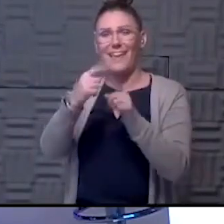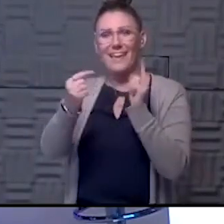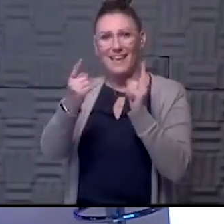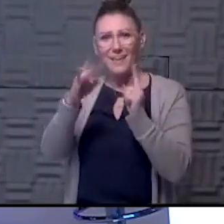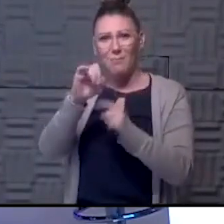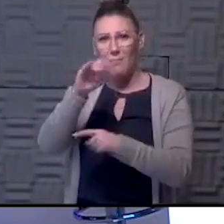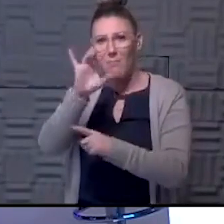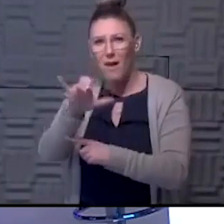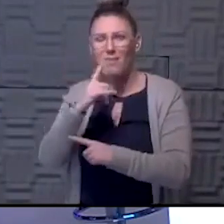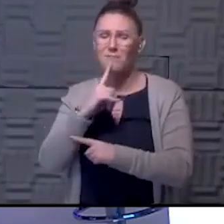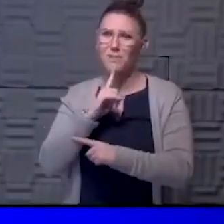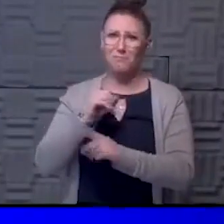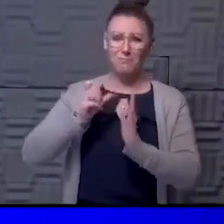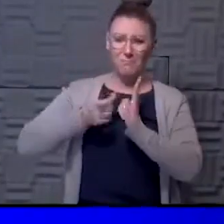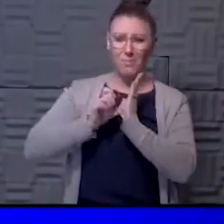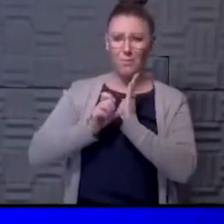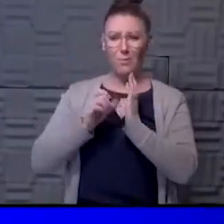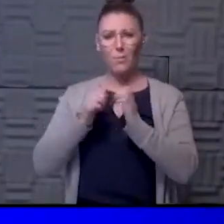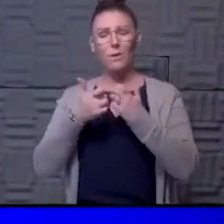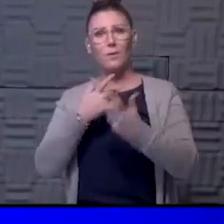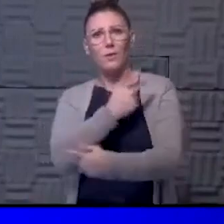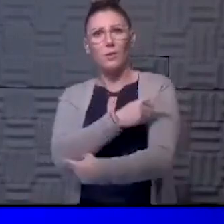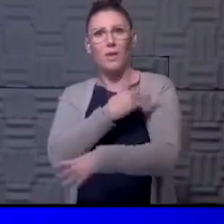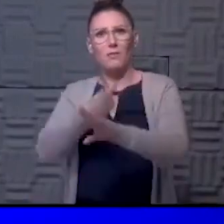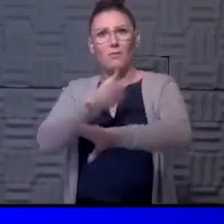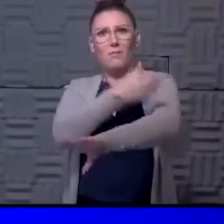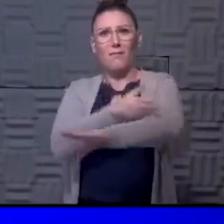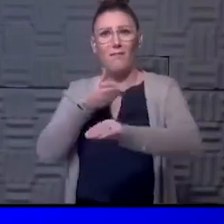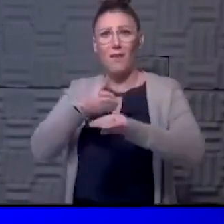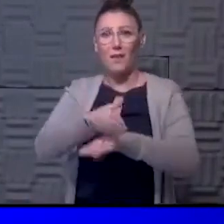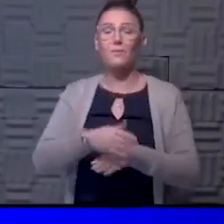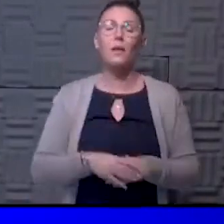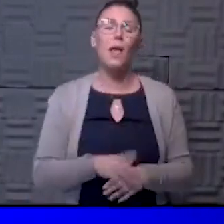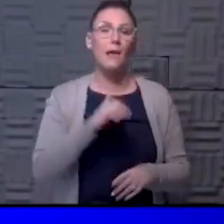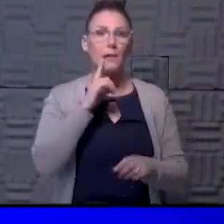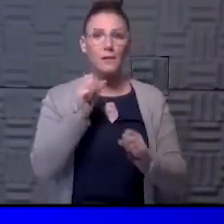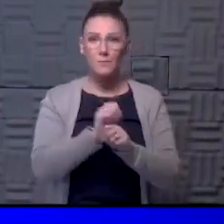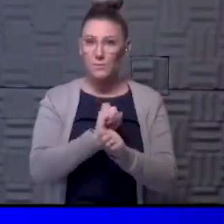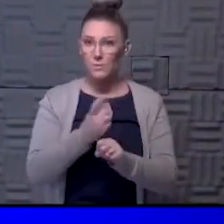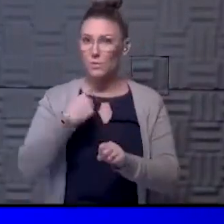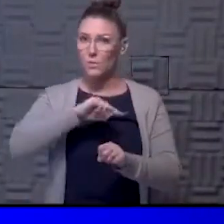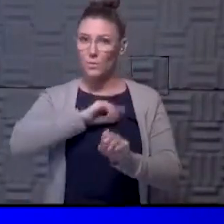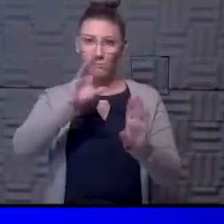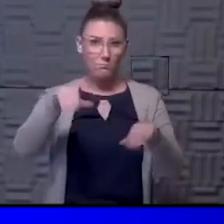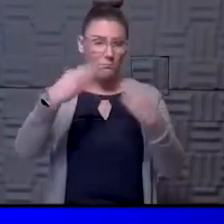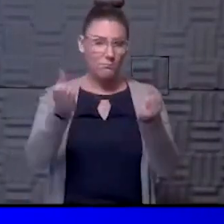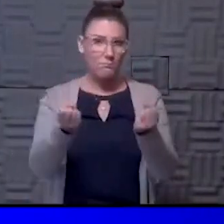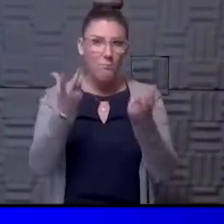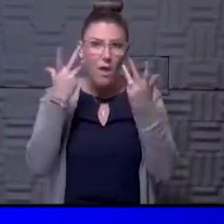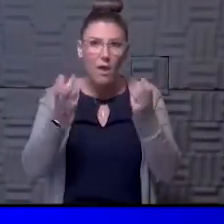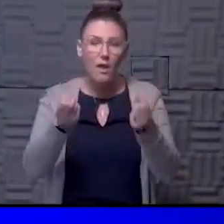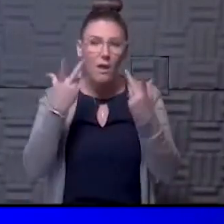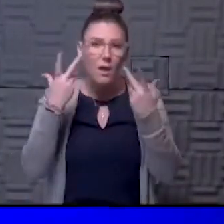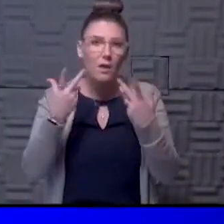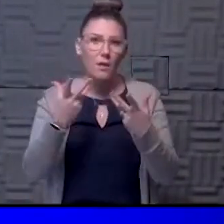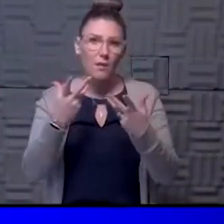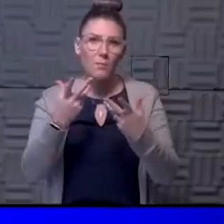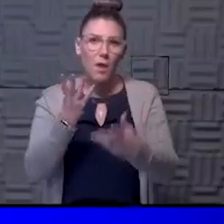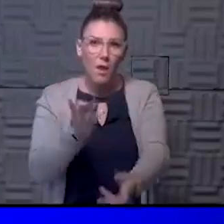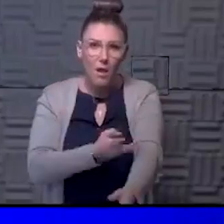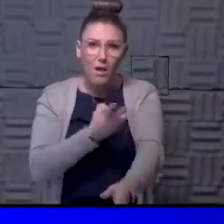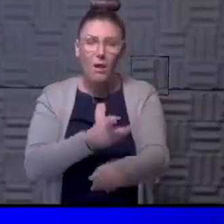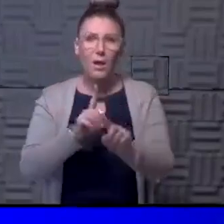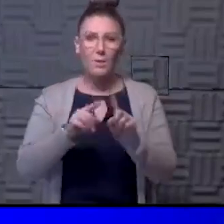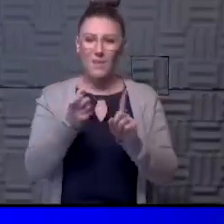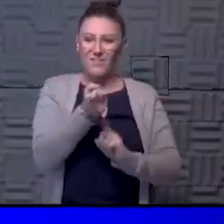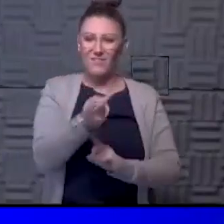right afterwards. Yeah, absolutely. And we have given so many doses here relative, but we've